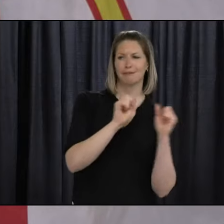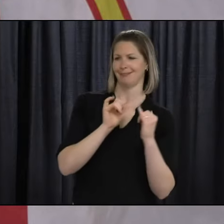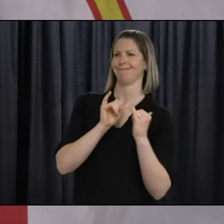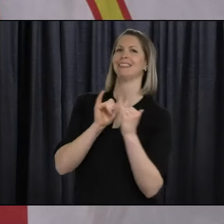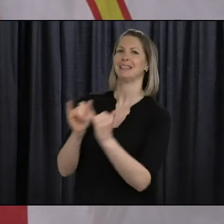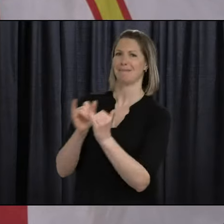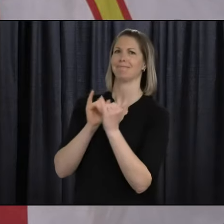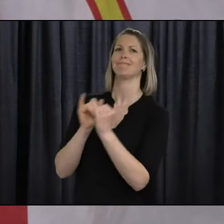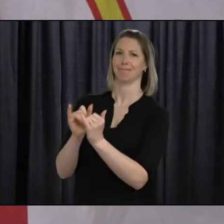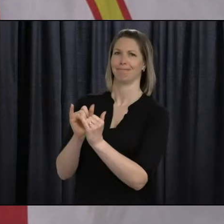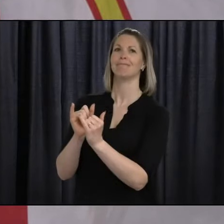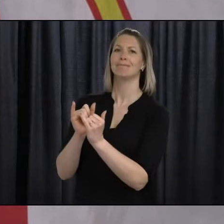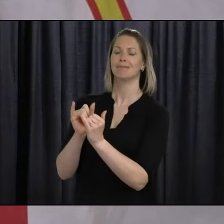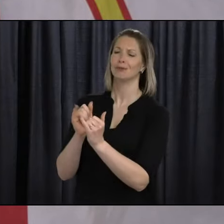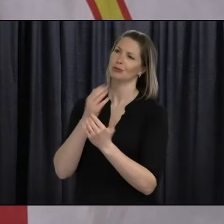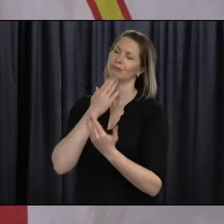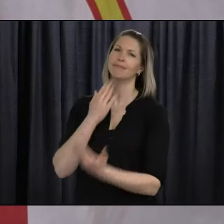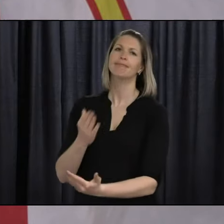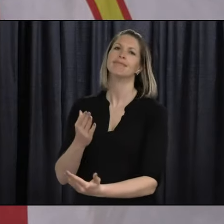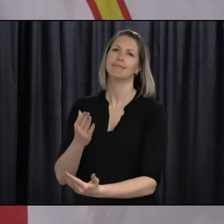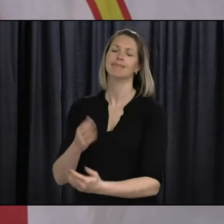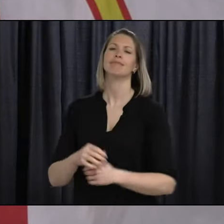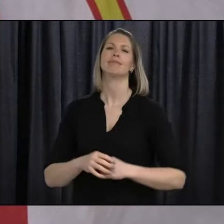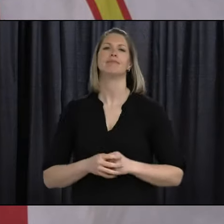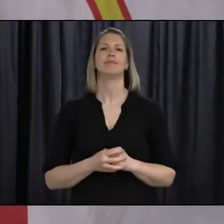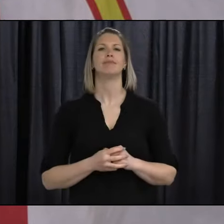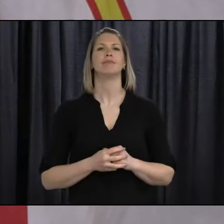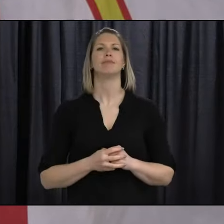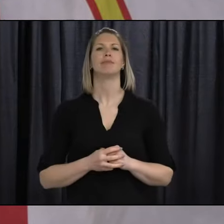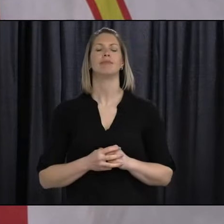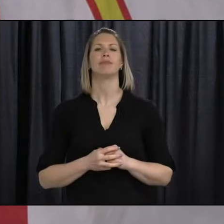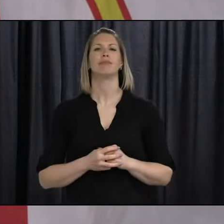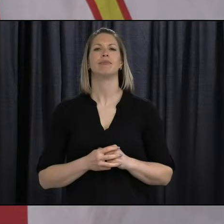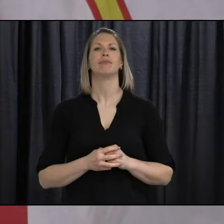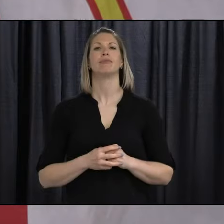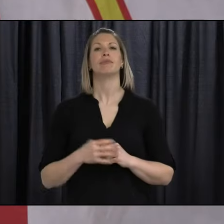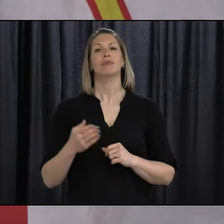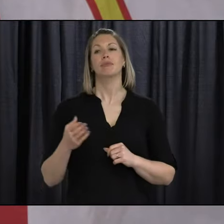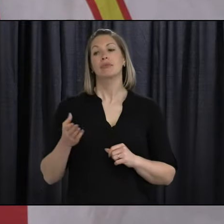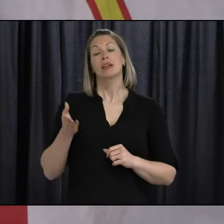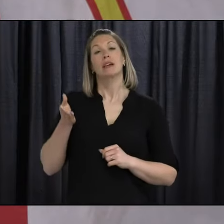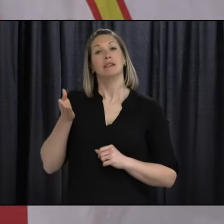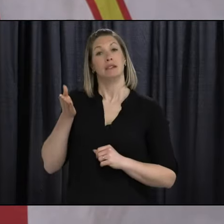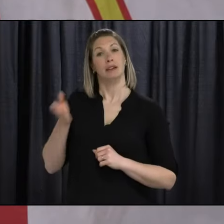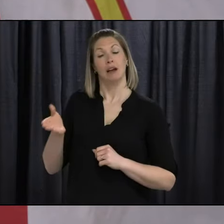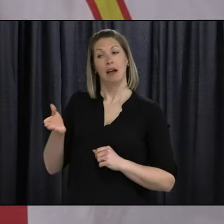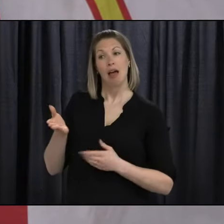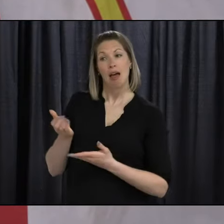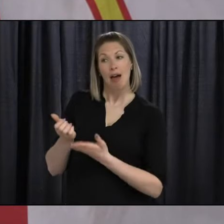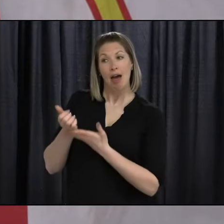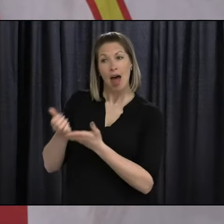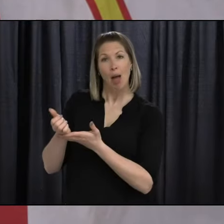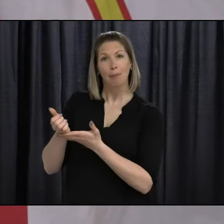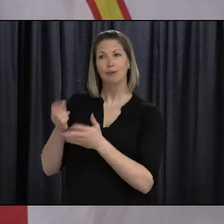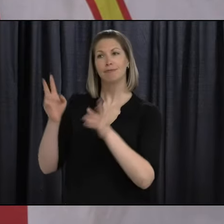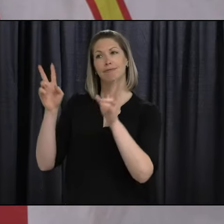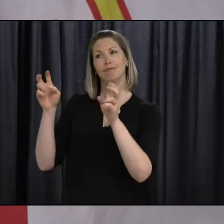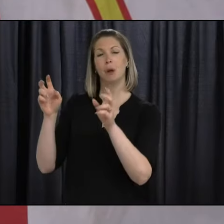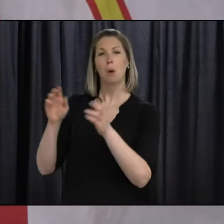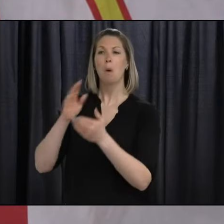center. So I also want to let you know that I see you as not only providing the comfort and the support, but you are creating some